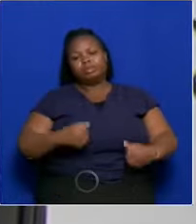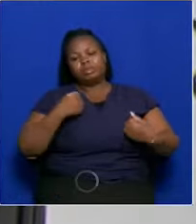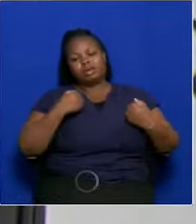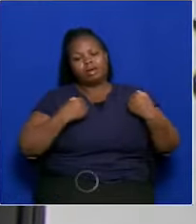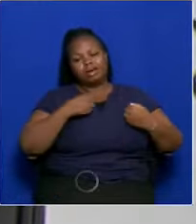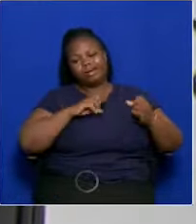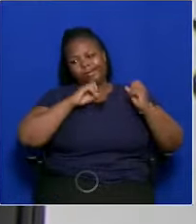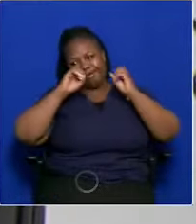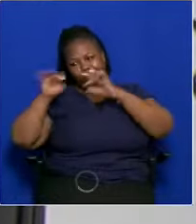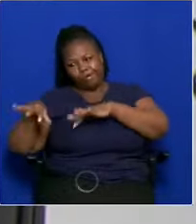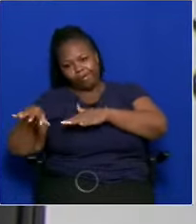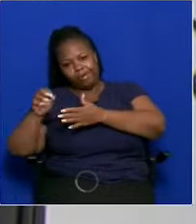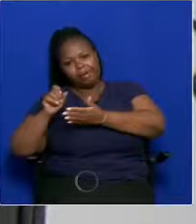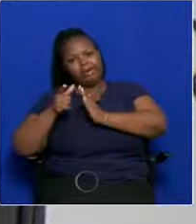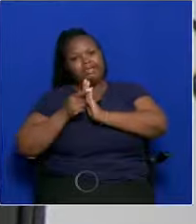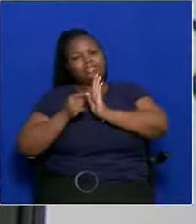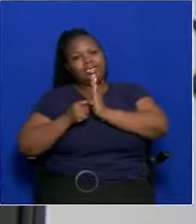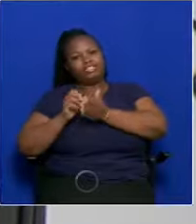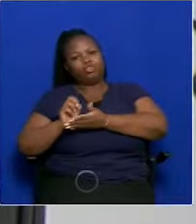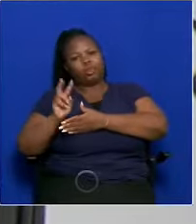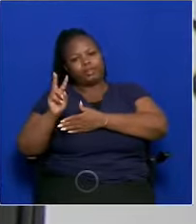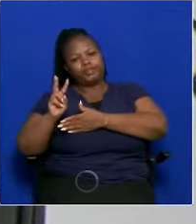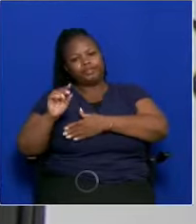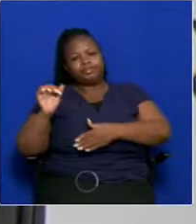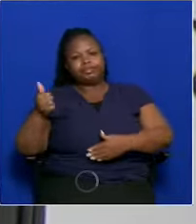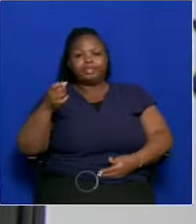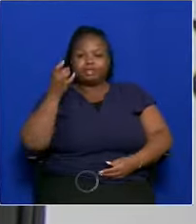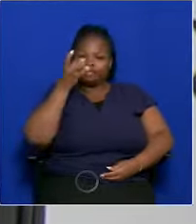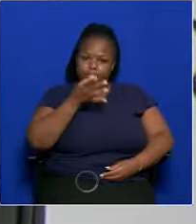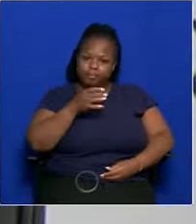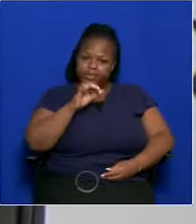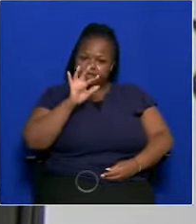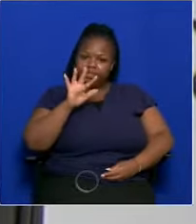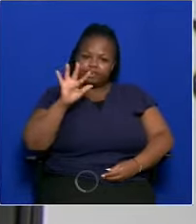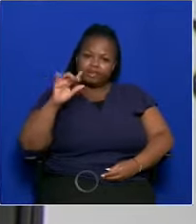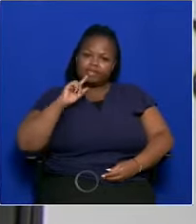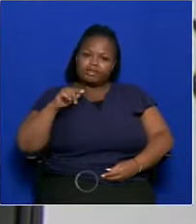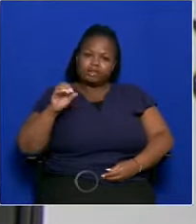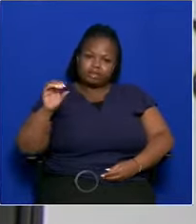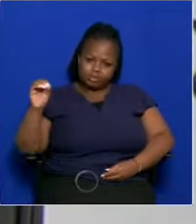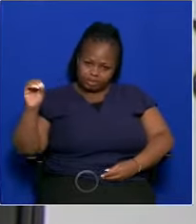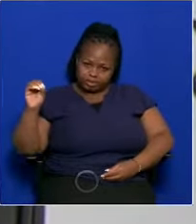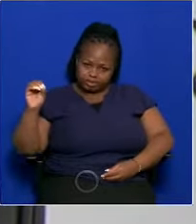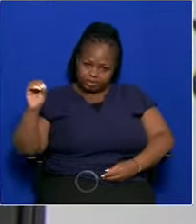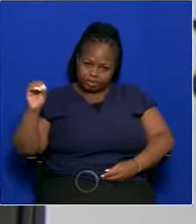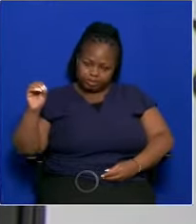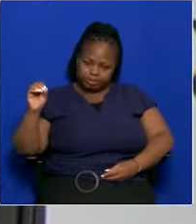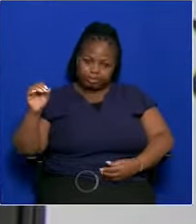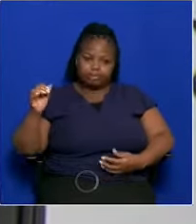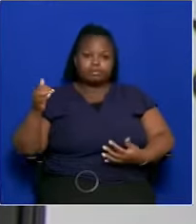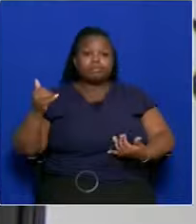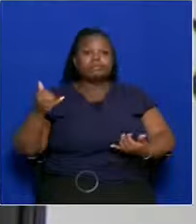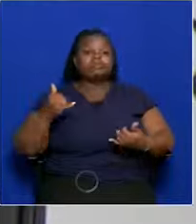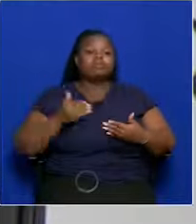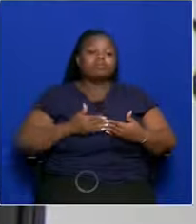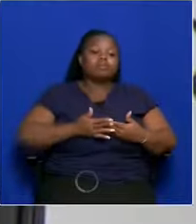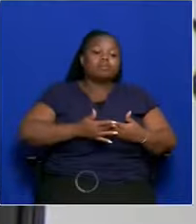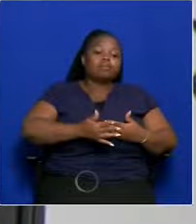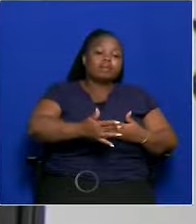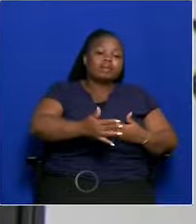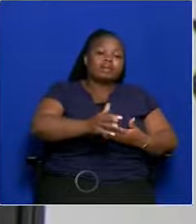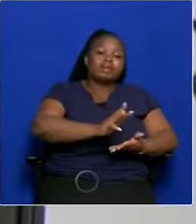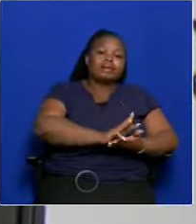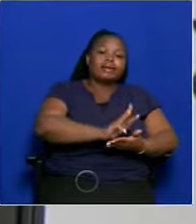was told about the 55,000. And then now, on the 19th, he's given a